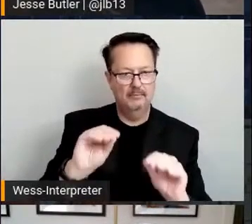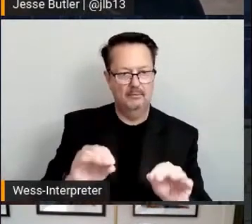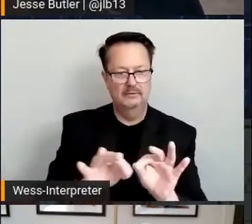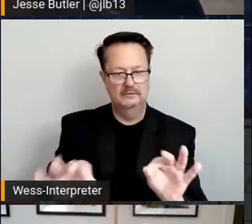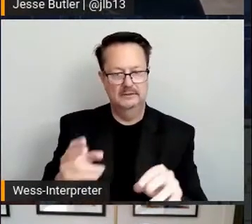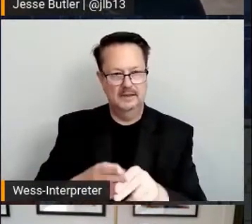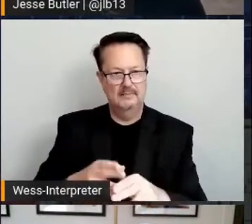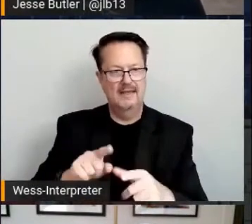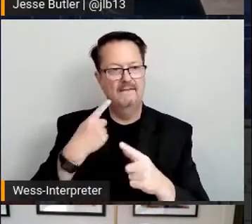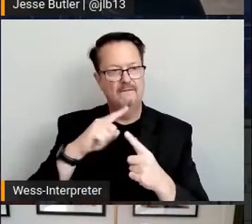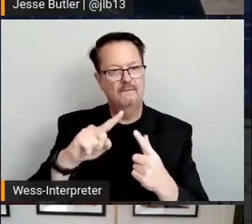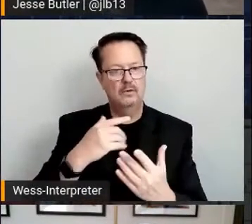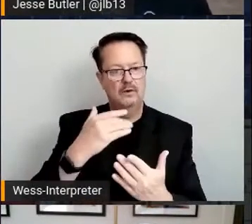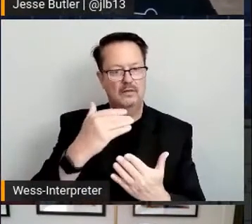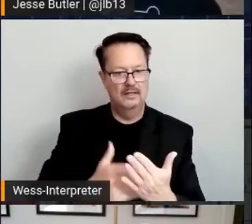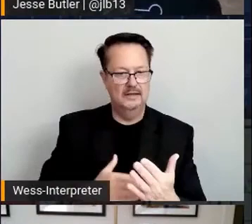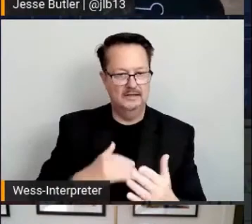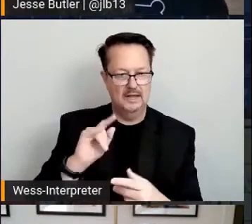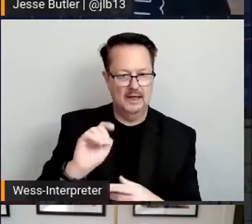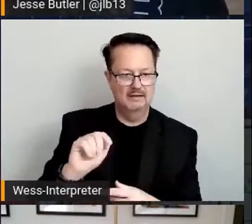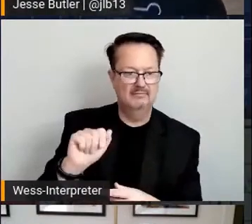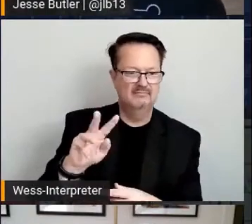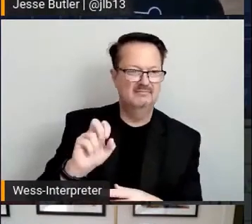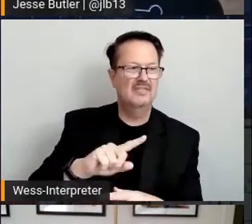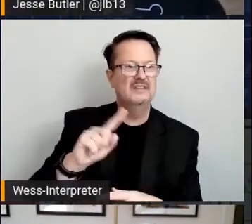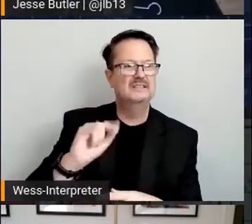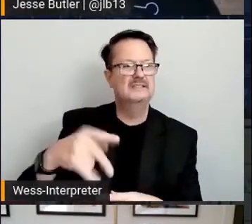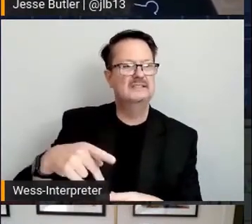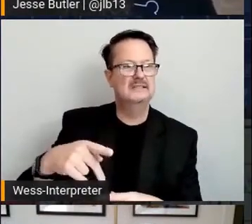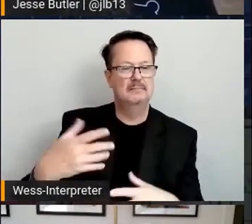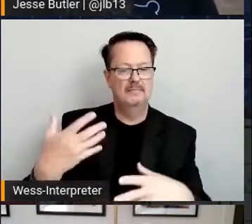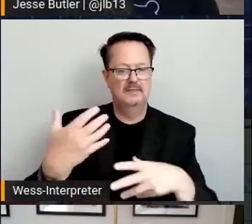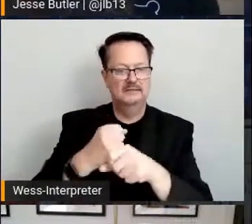and for the list item zip file. Okay.